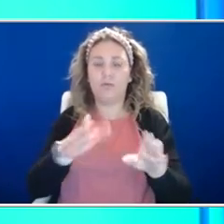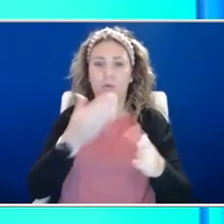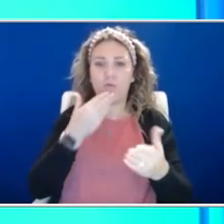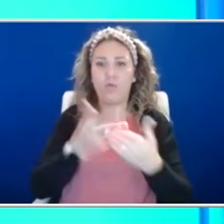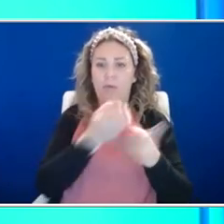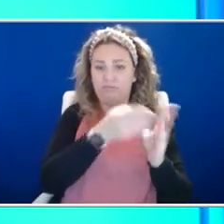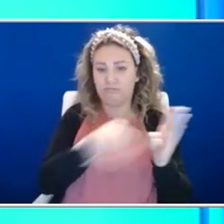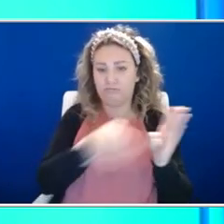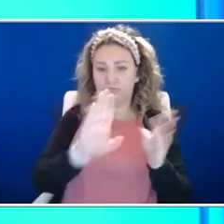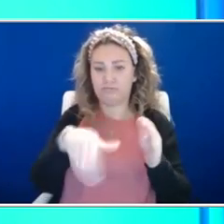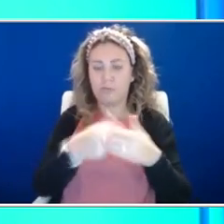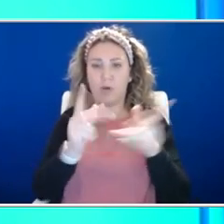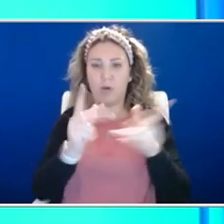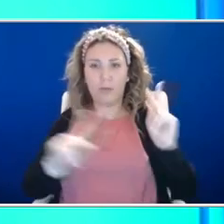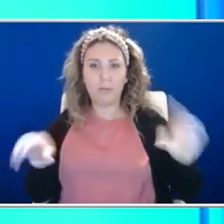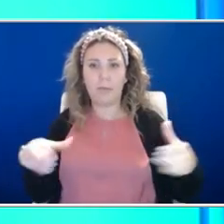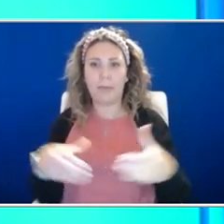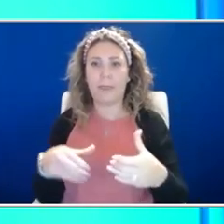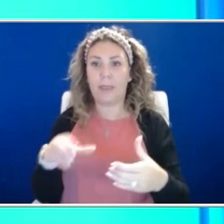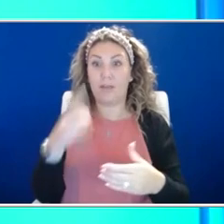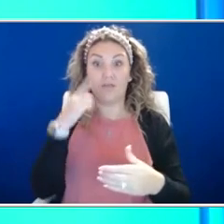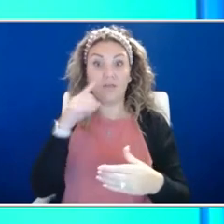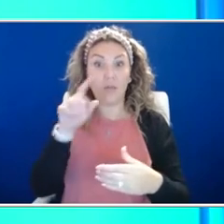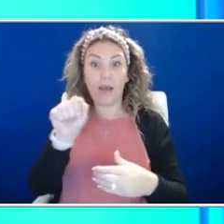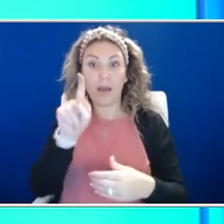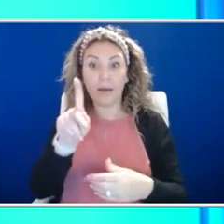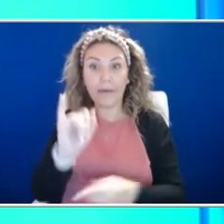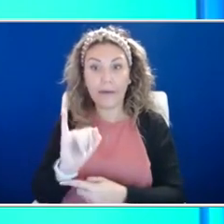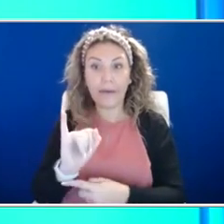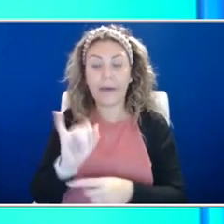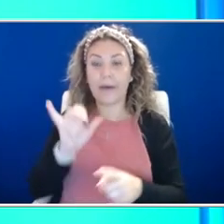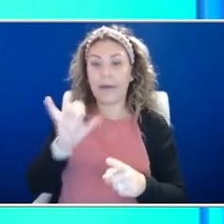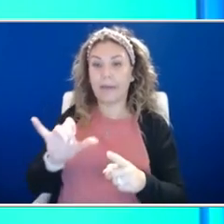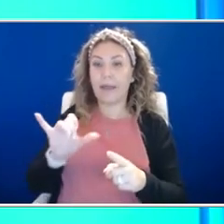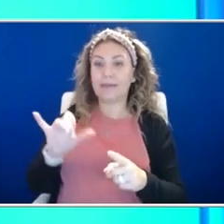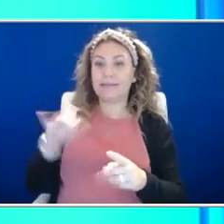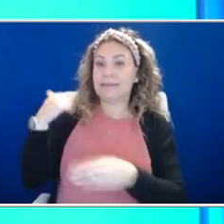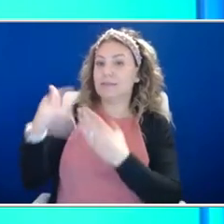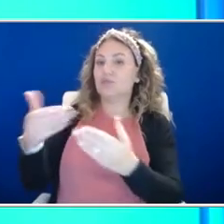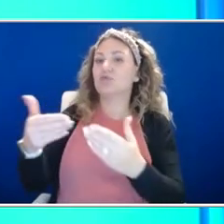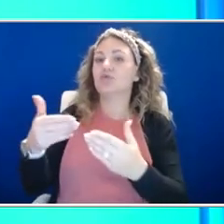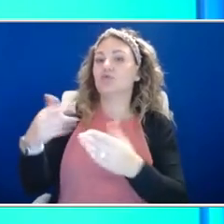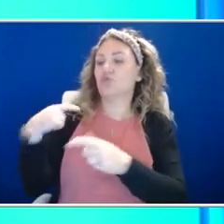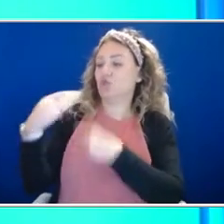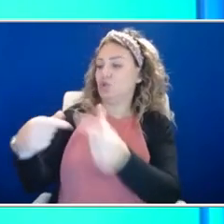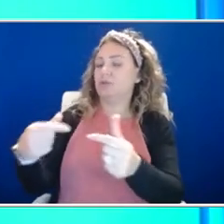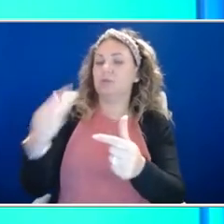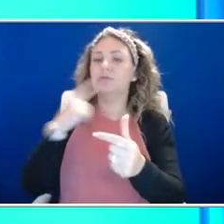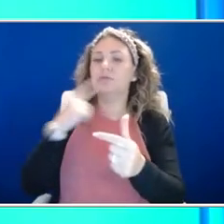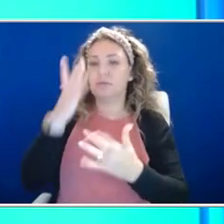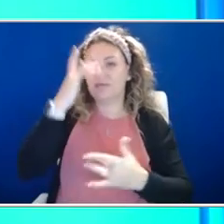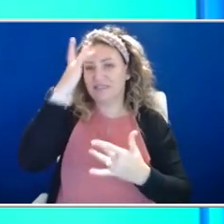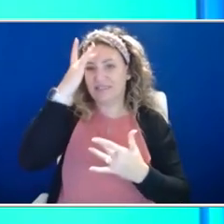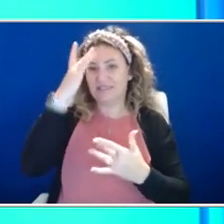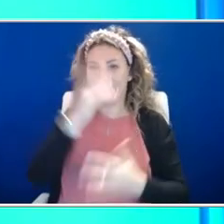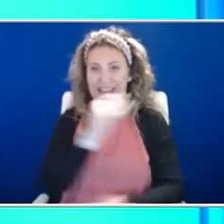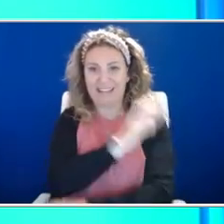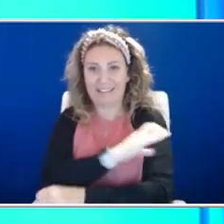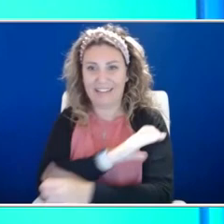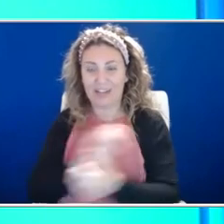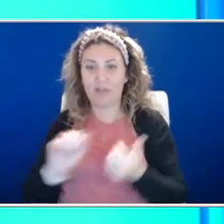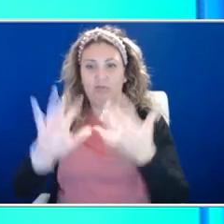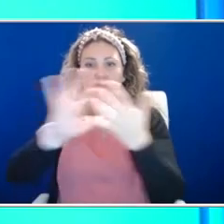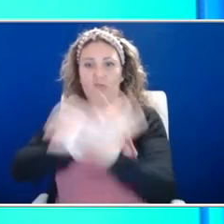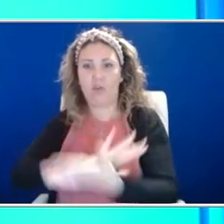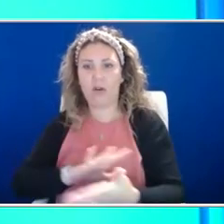populations. And especially for AKI, it's a heterogeneous disease. It has many clinical causes. So we want to test it